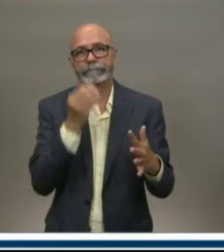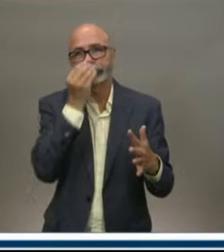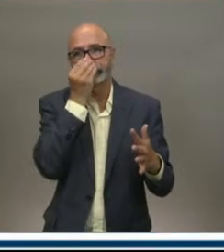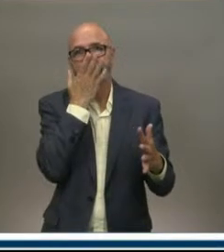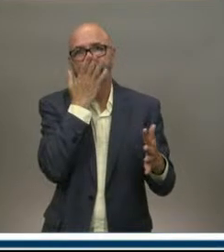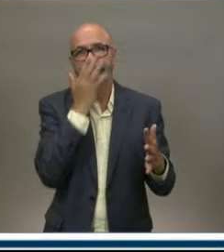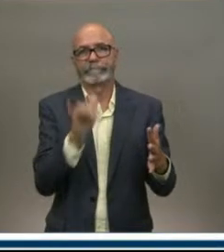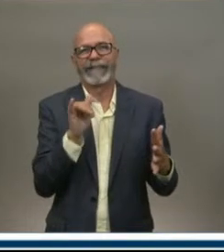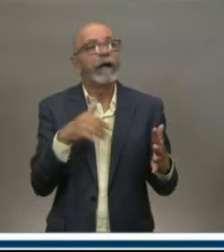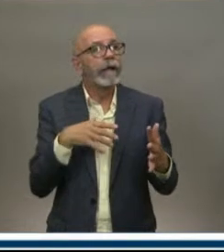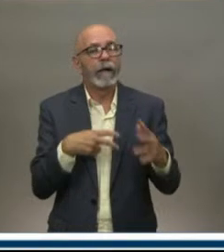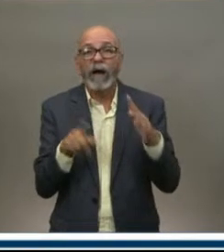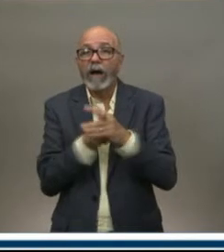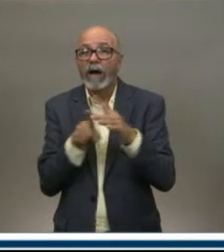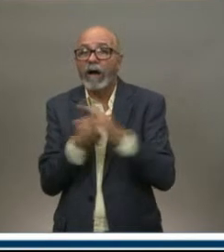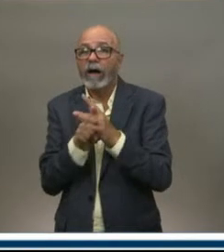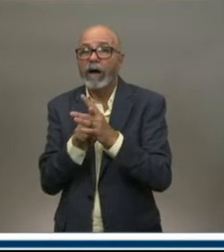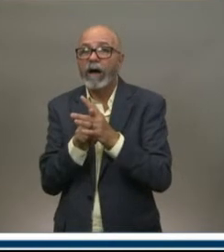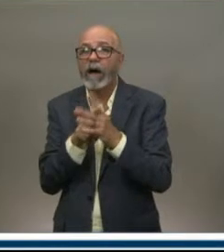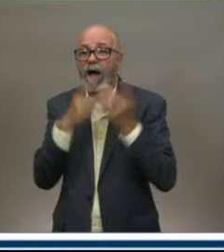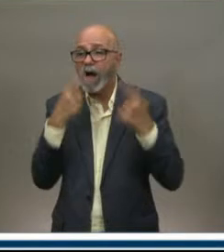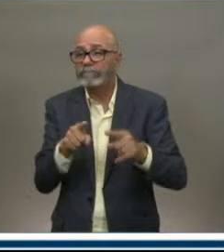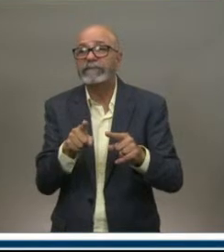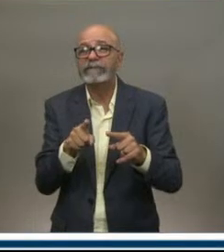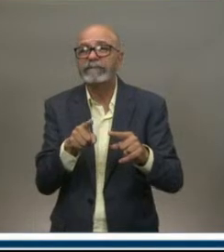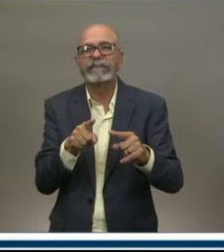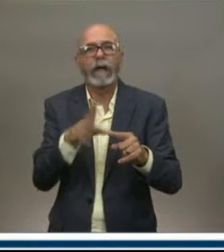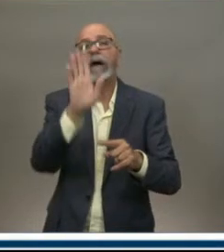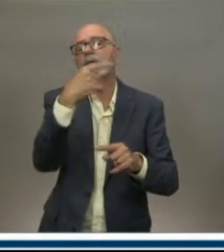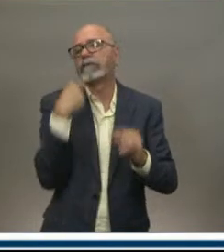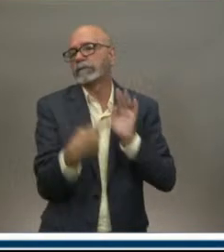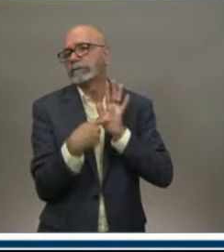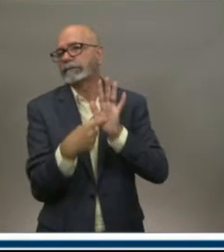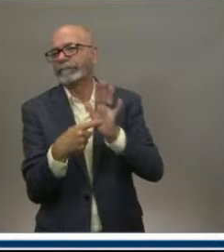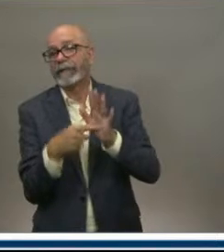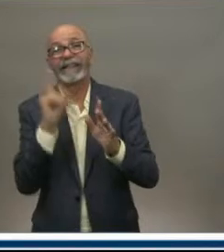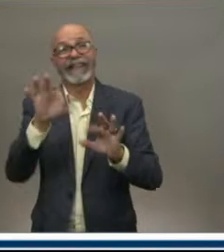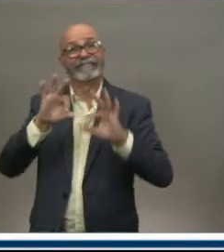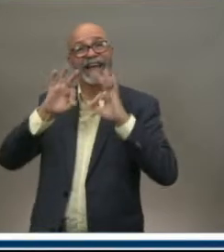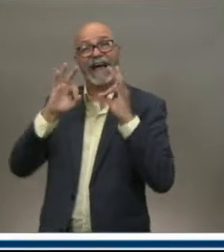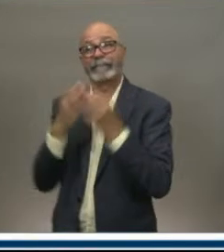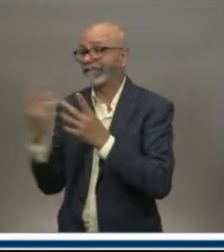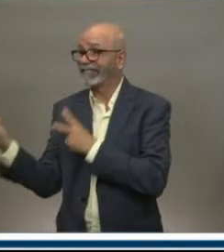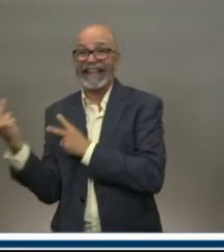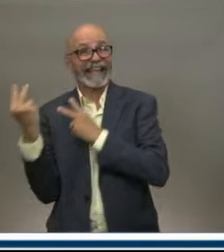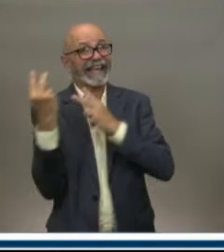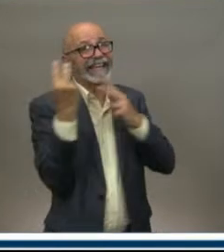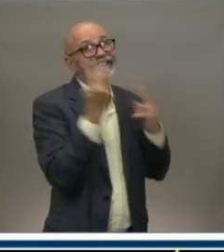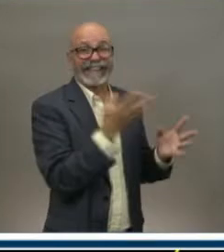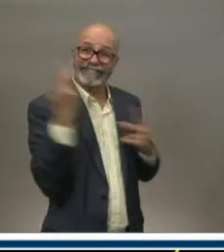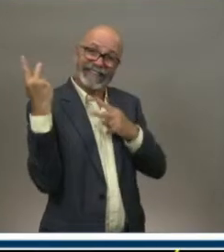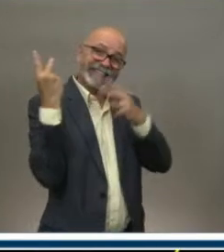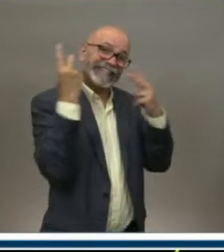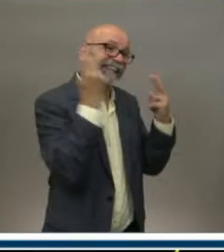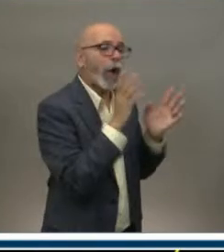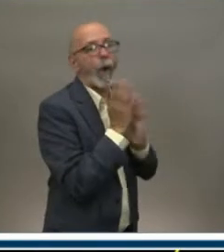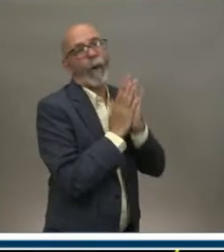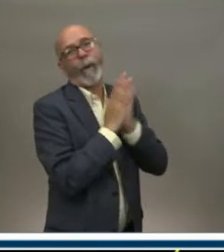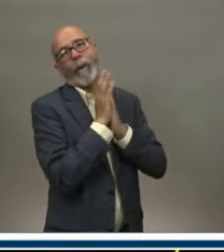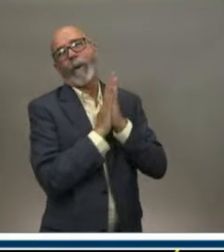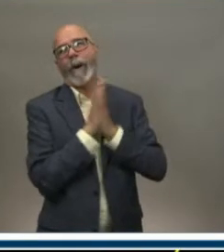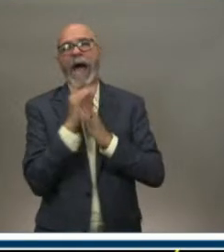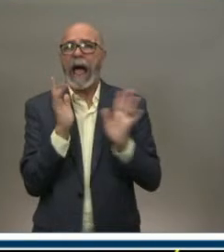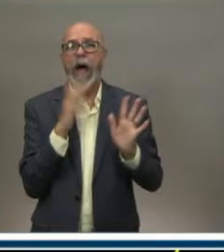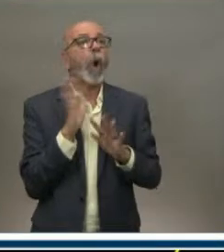I'll just use for one the notion of having family and visitors within the facility and the trade-off between reducing the risk